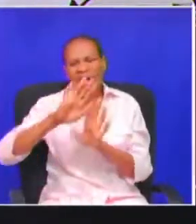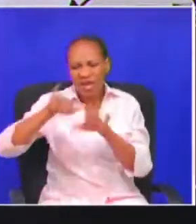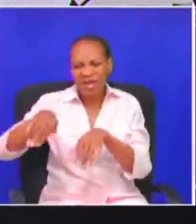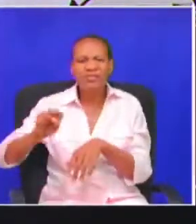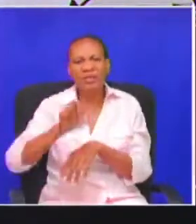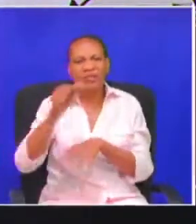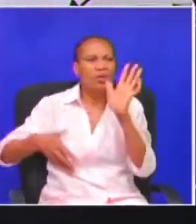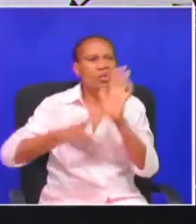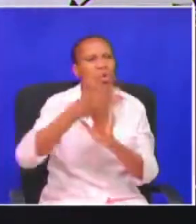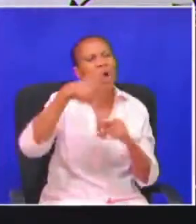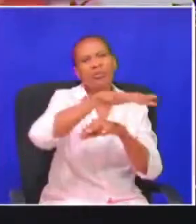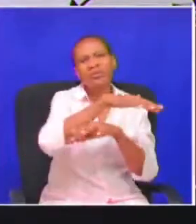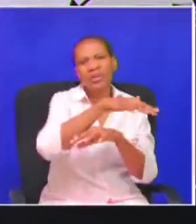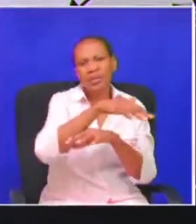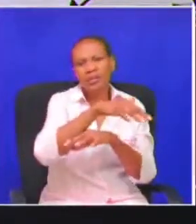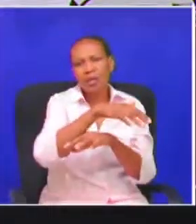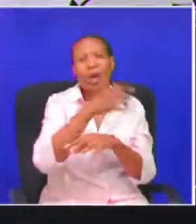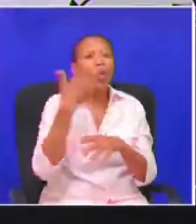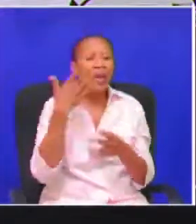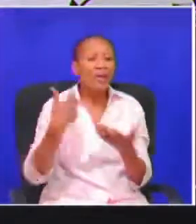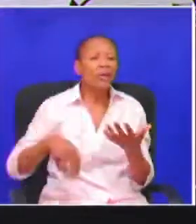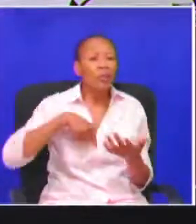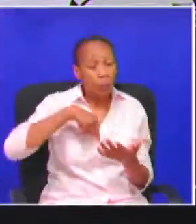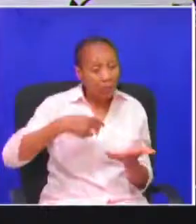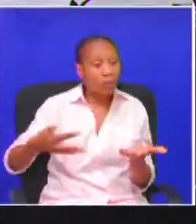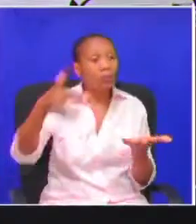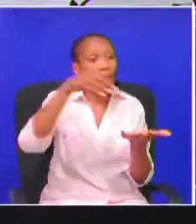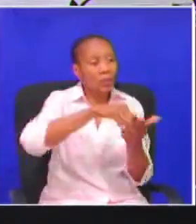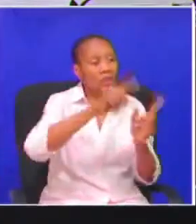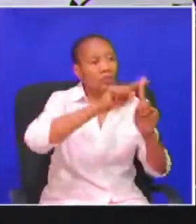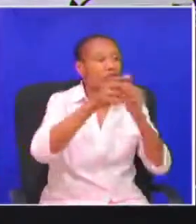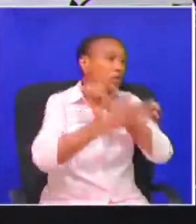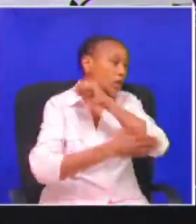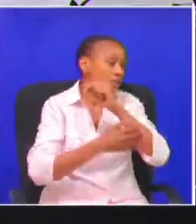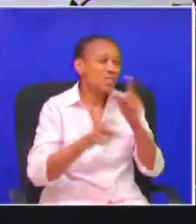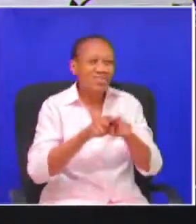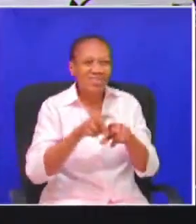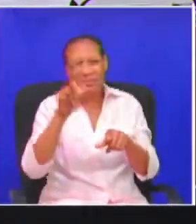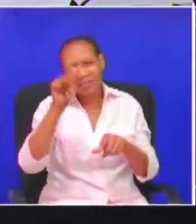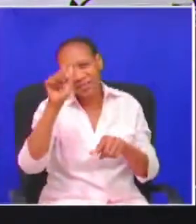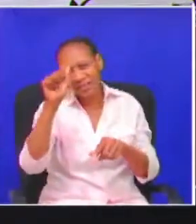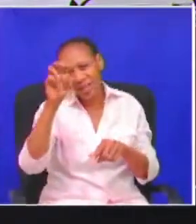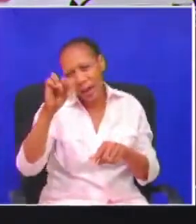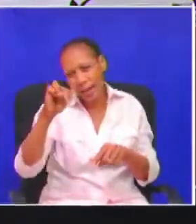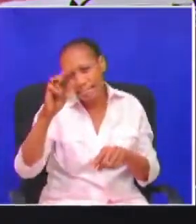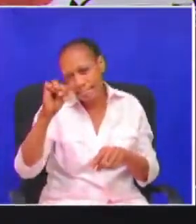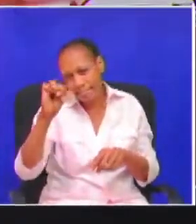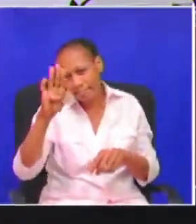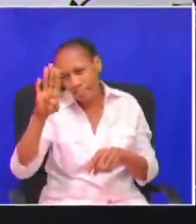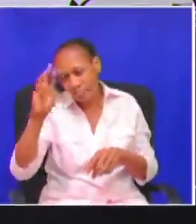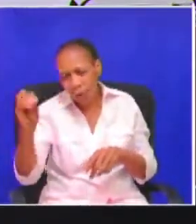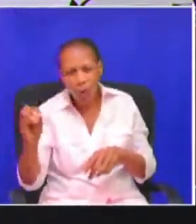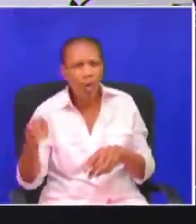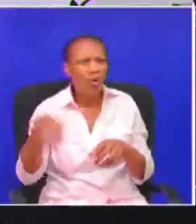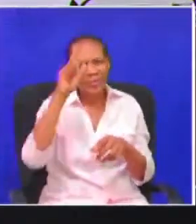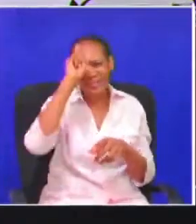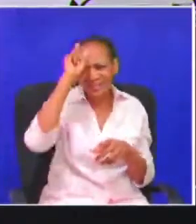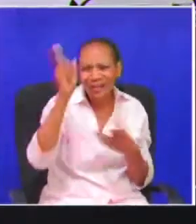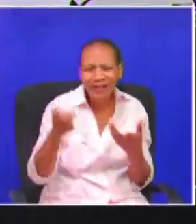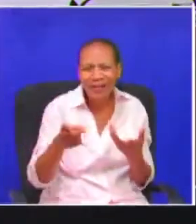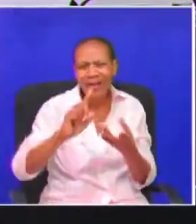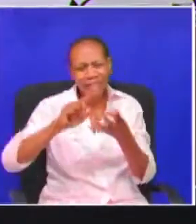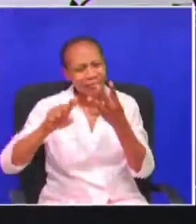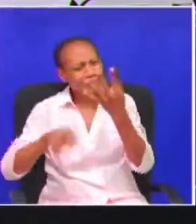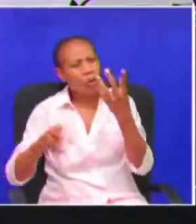treated. When O.R. Tambo and many others went to various locales, not only on